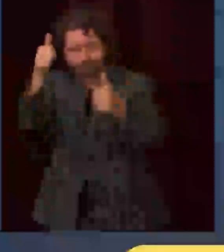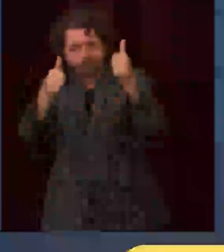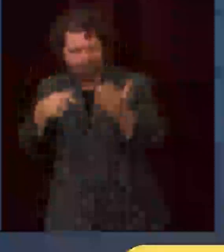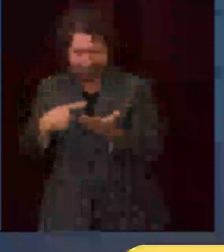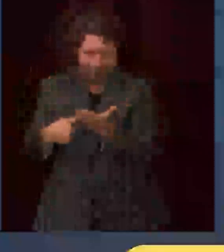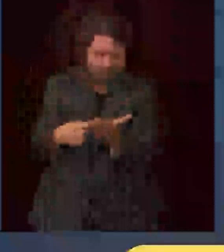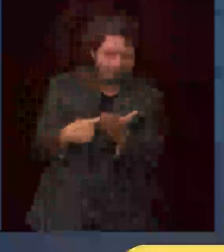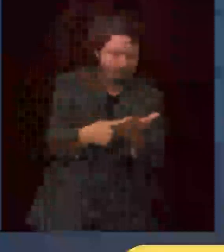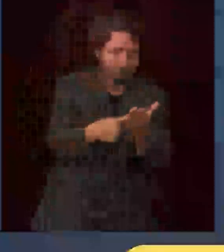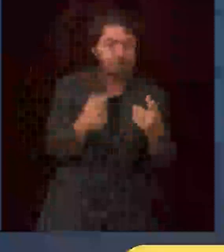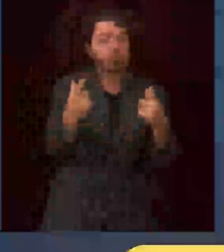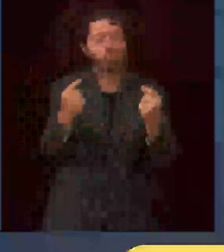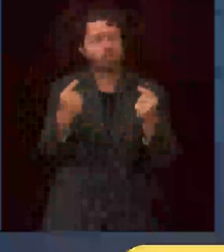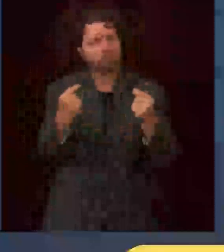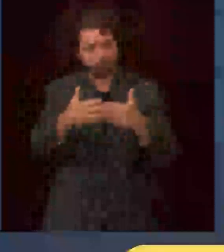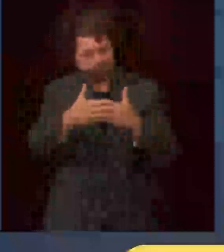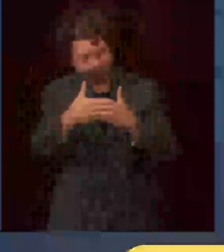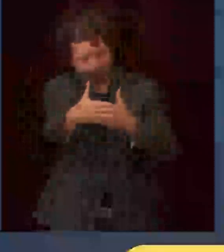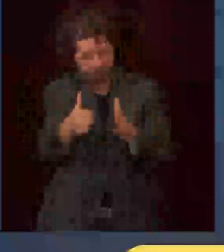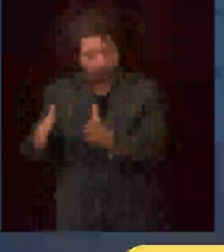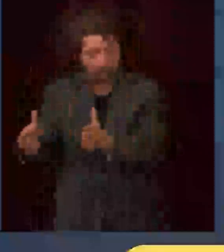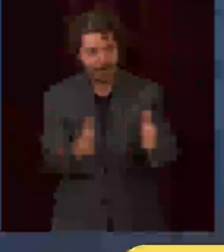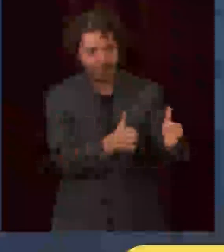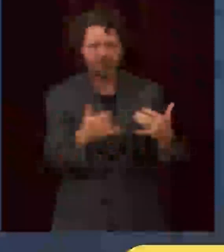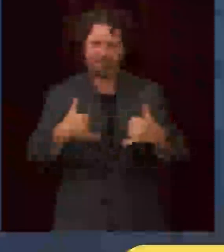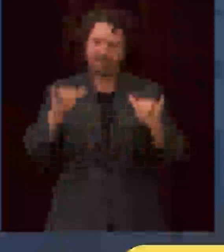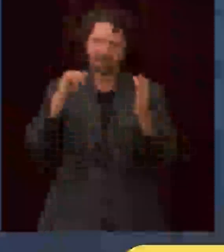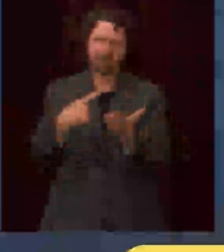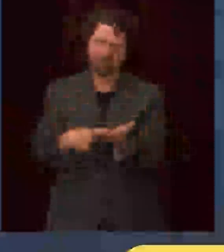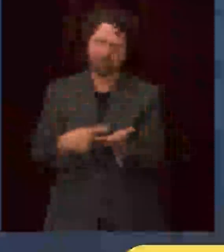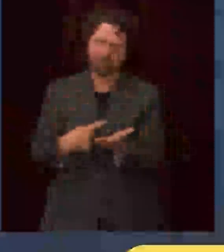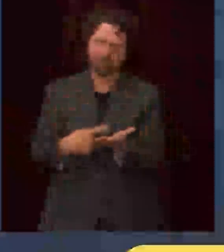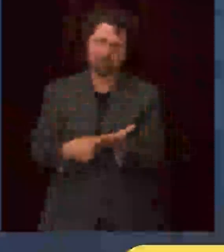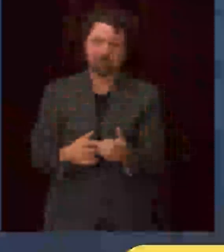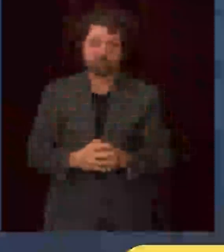question comes, where is it? Sorry. Next question comes from Drew with King 5.